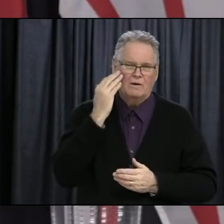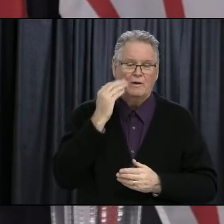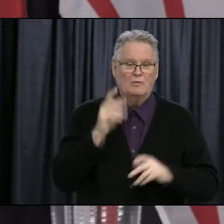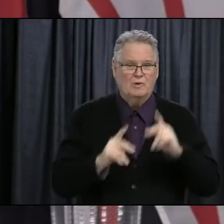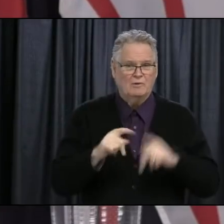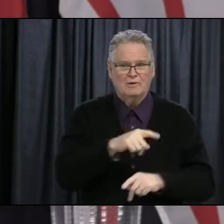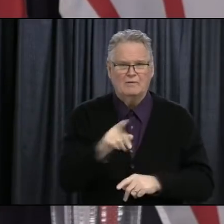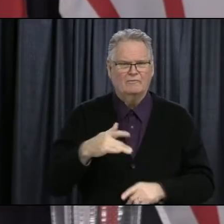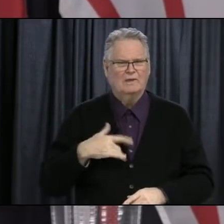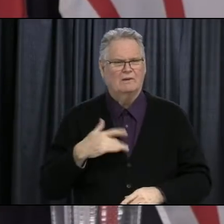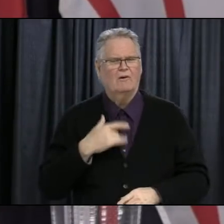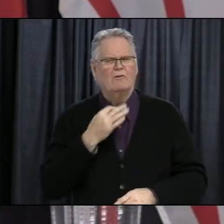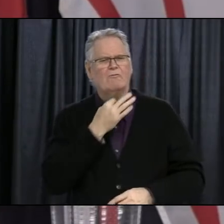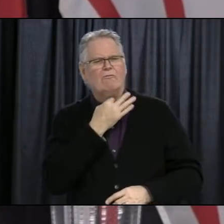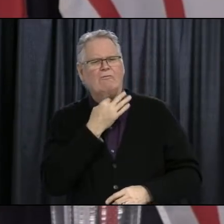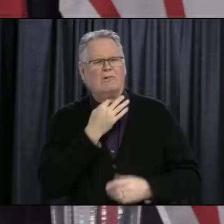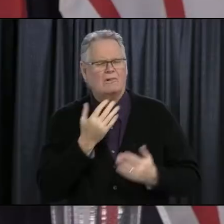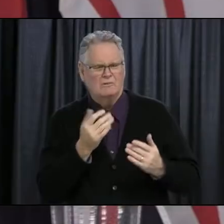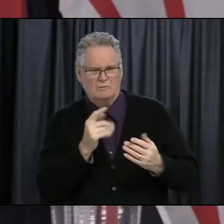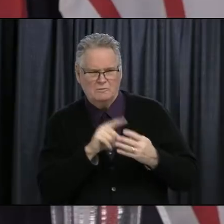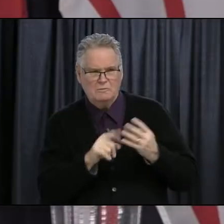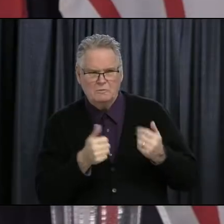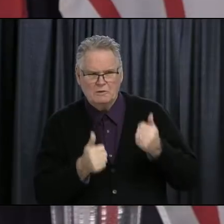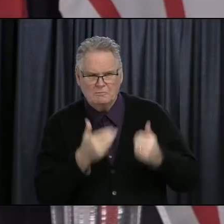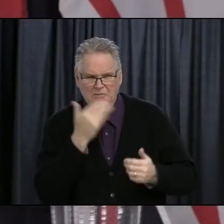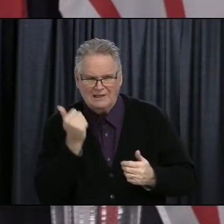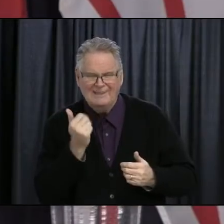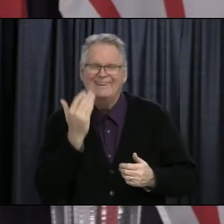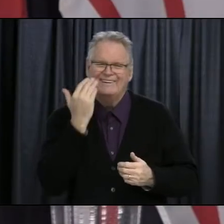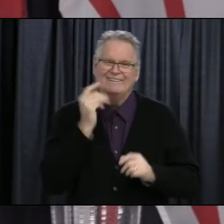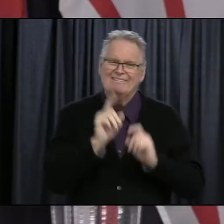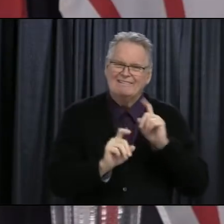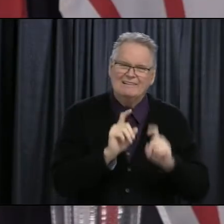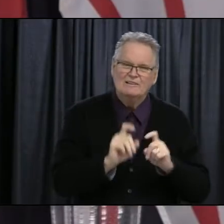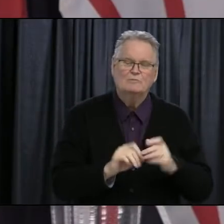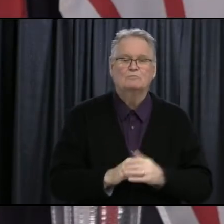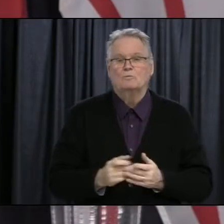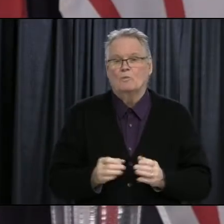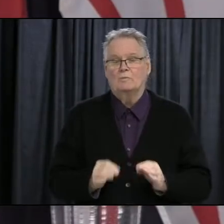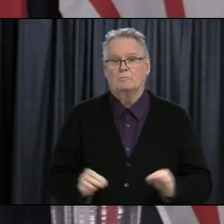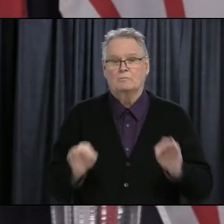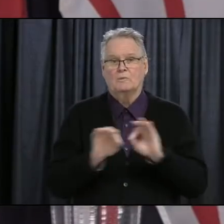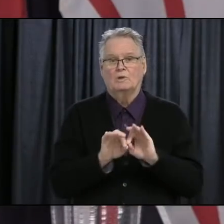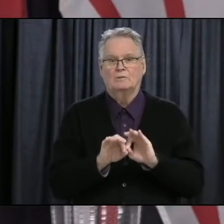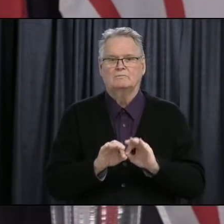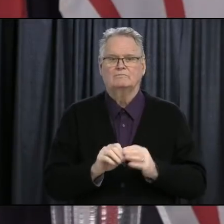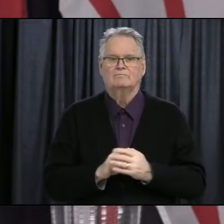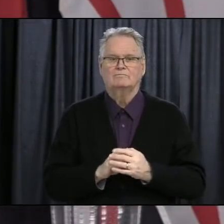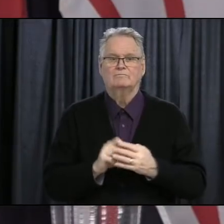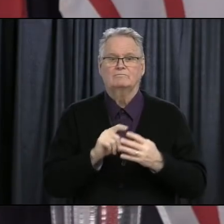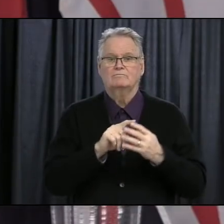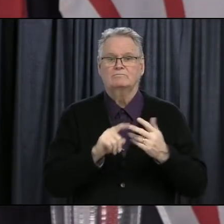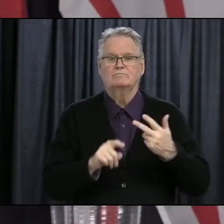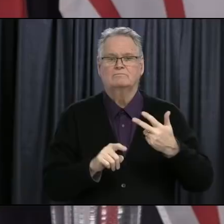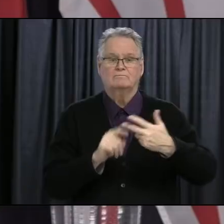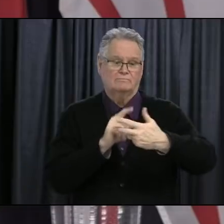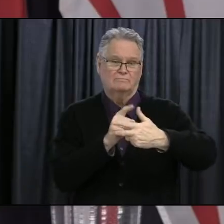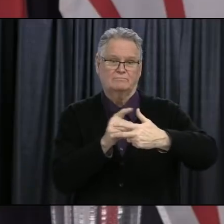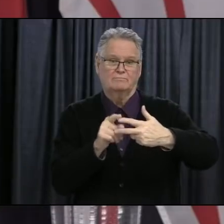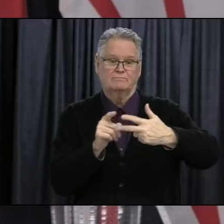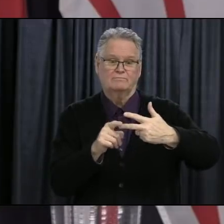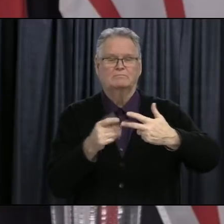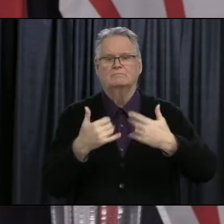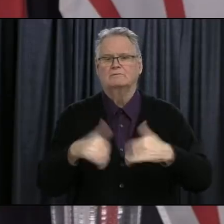is that the vaccines are safe and that they are on their way here to Newfoundland and